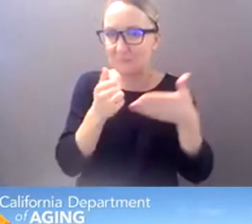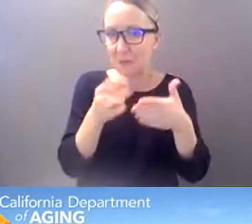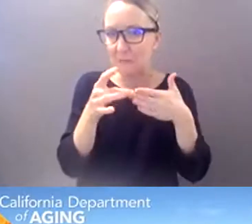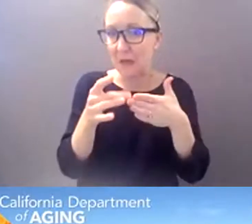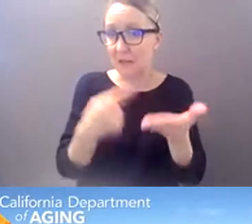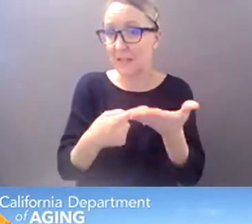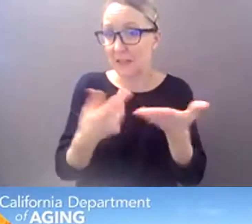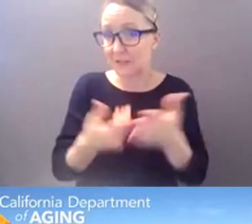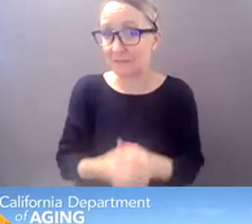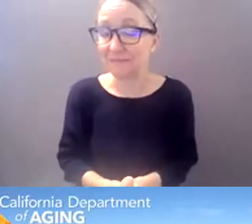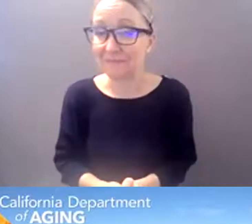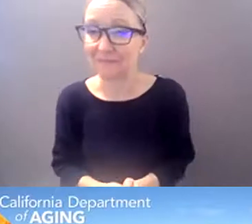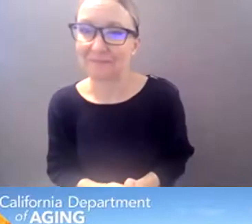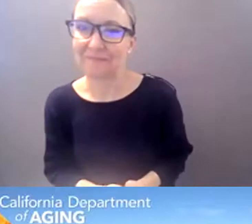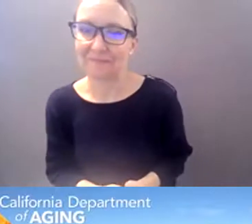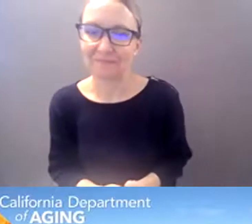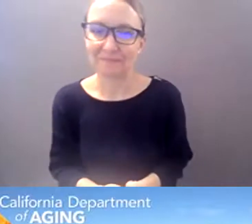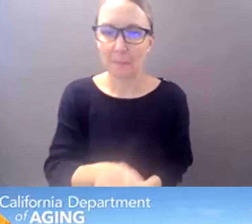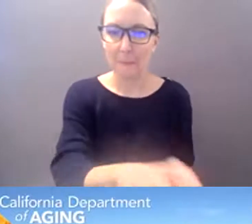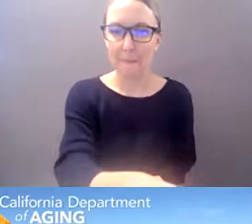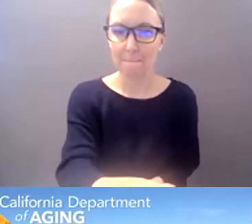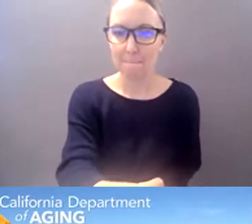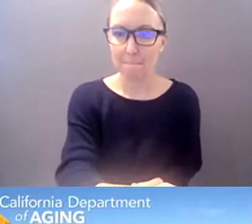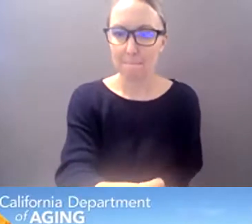that have been speaking today.